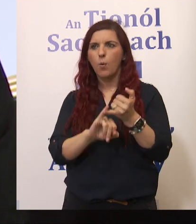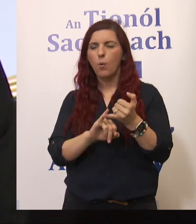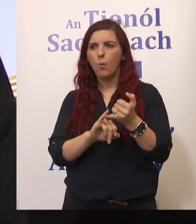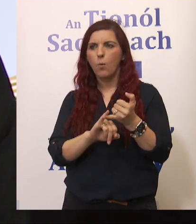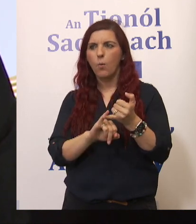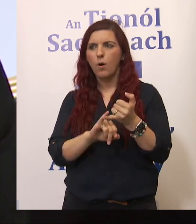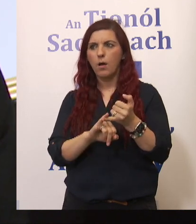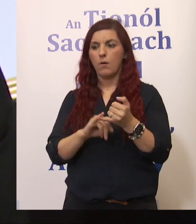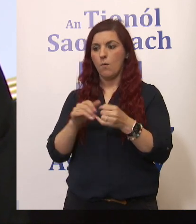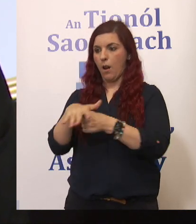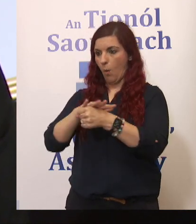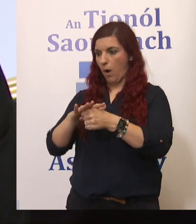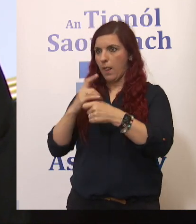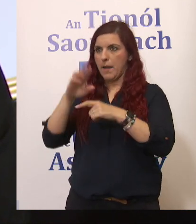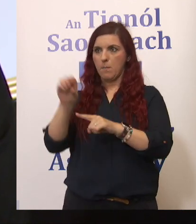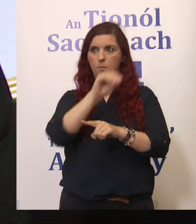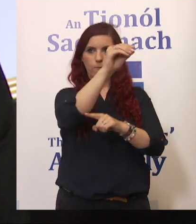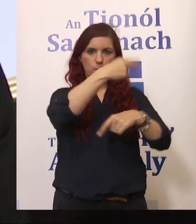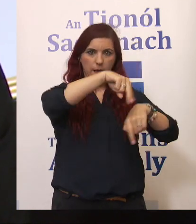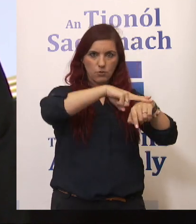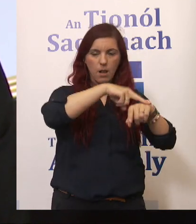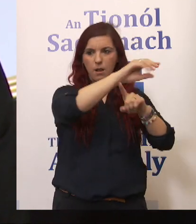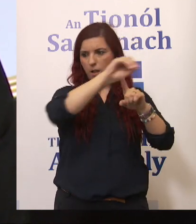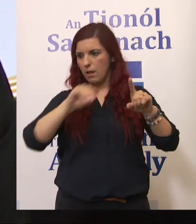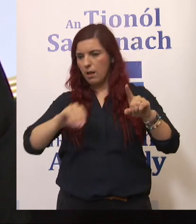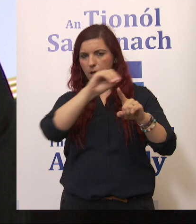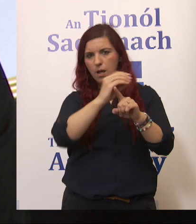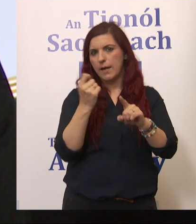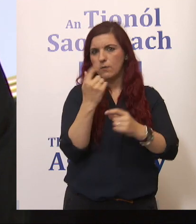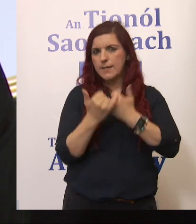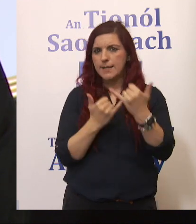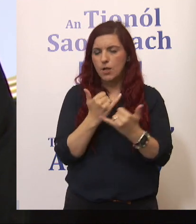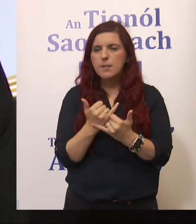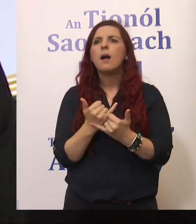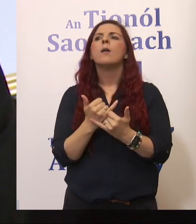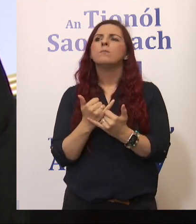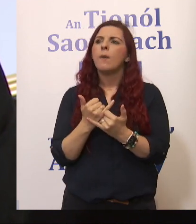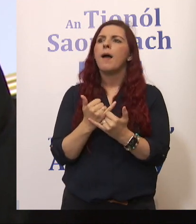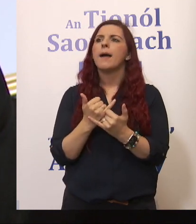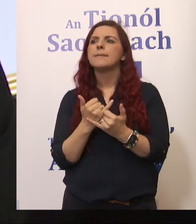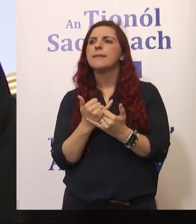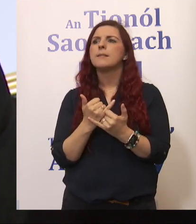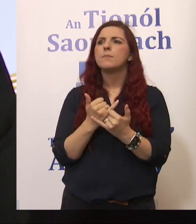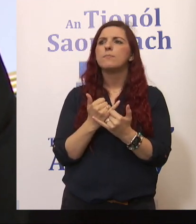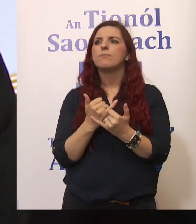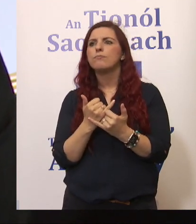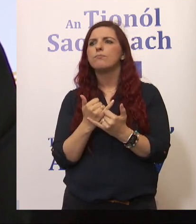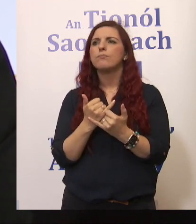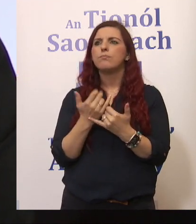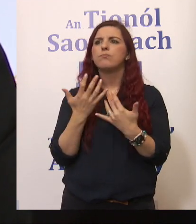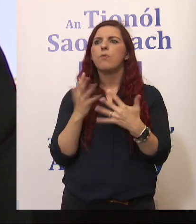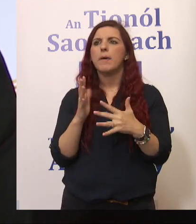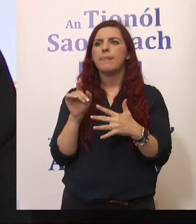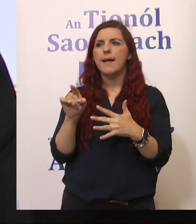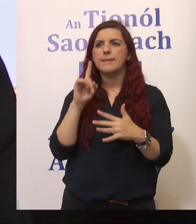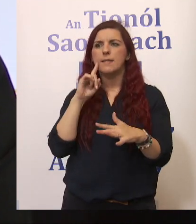to the national level in recent years. I suppose that was probably a decision